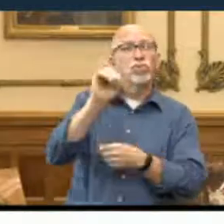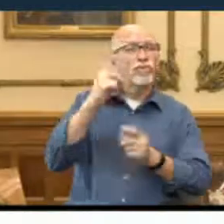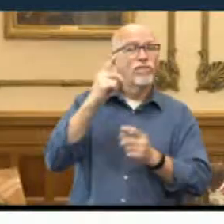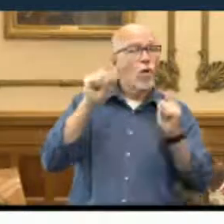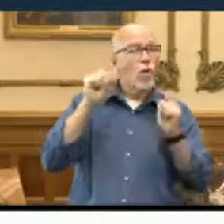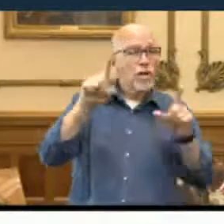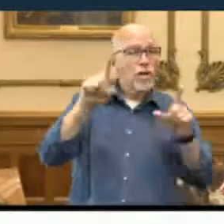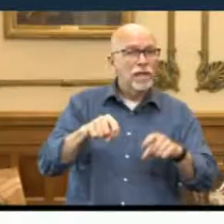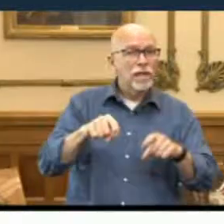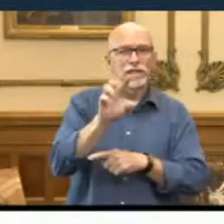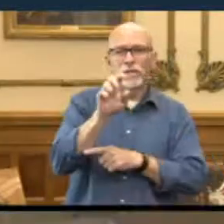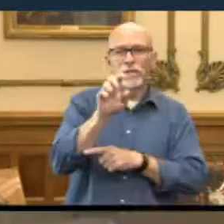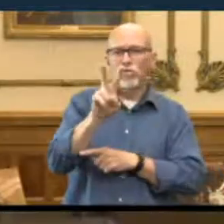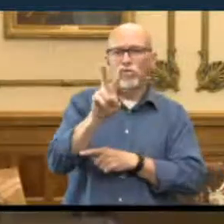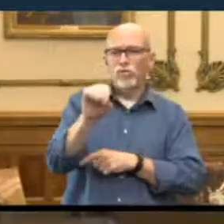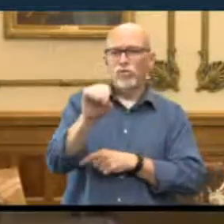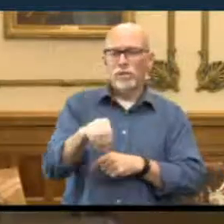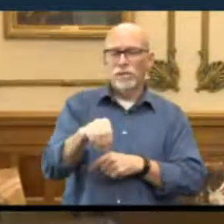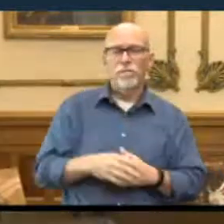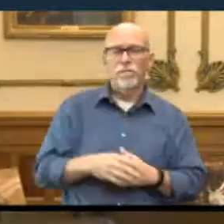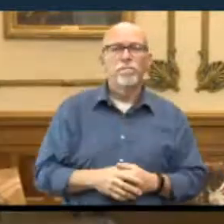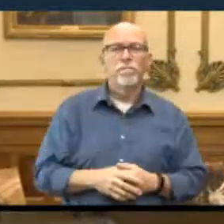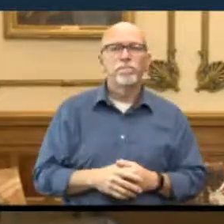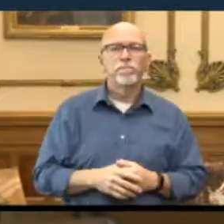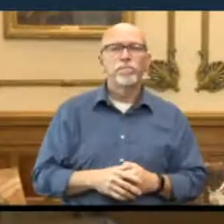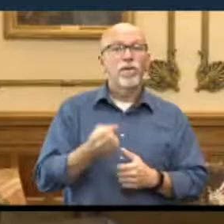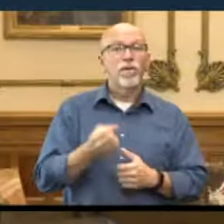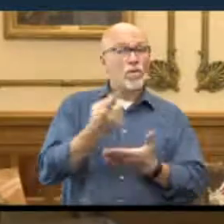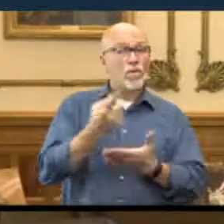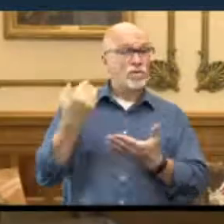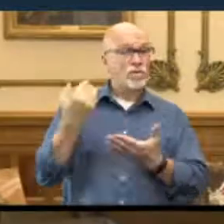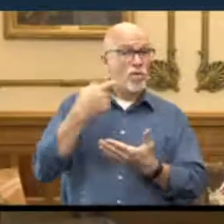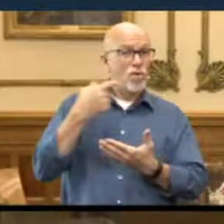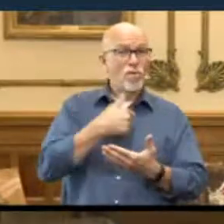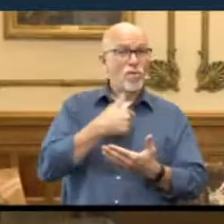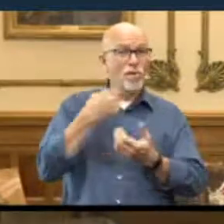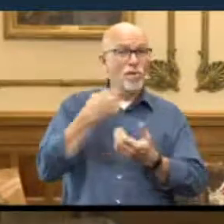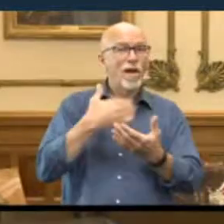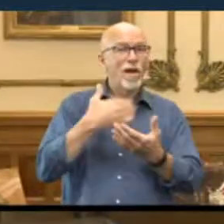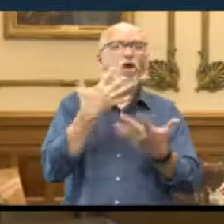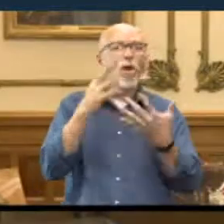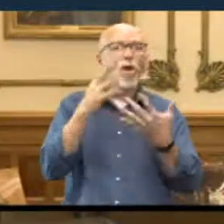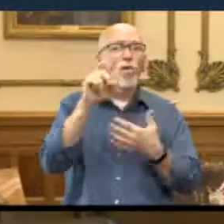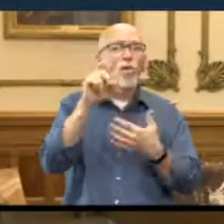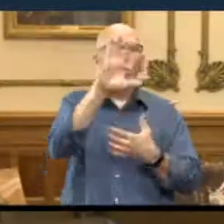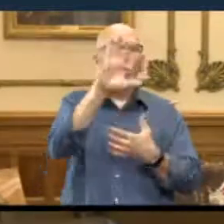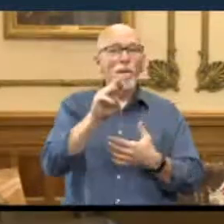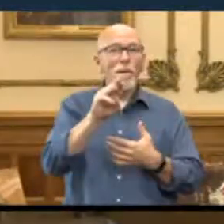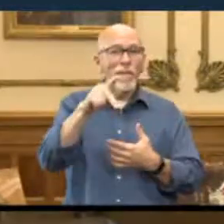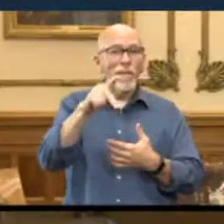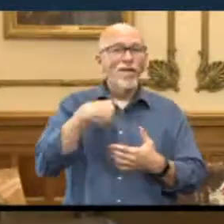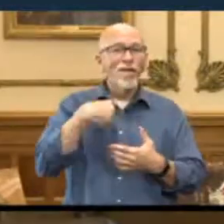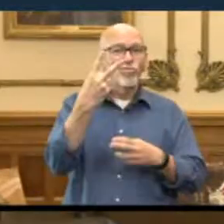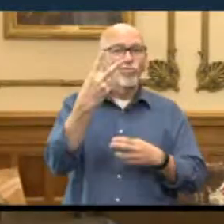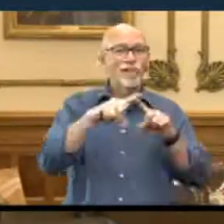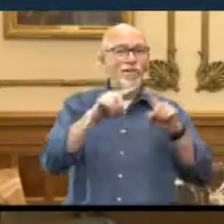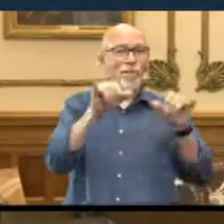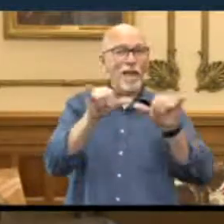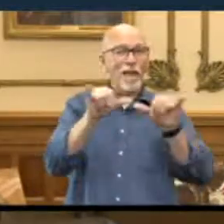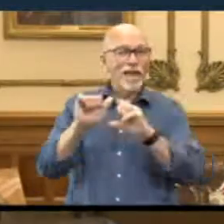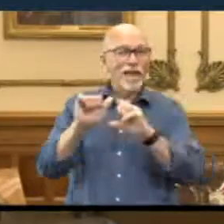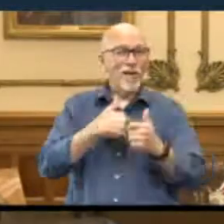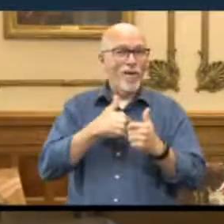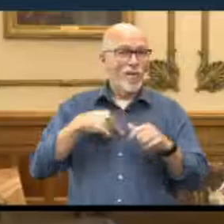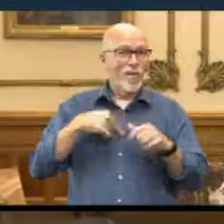tests is 6.2%. A few weeks ago, we unveiled our color-coded county map that uses 2 metrics to evaluate how we're